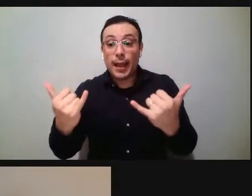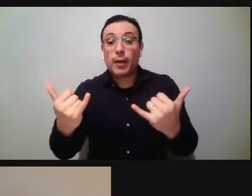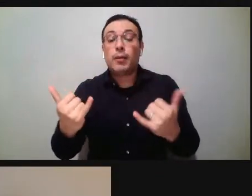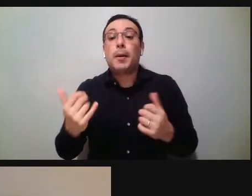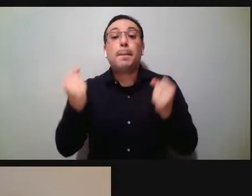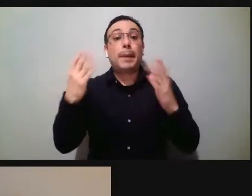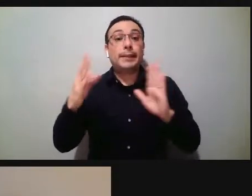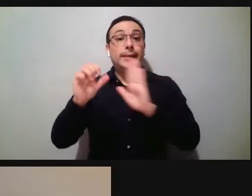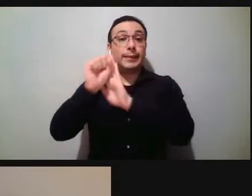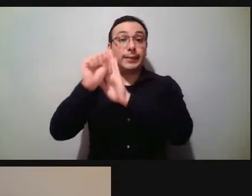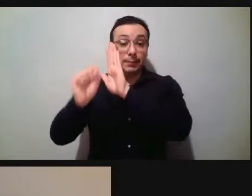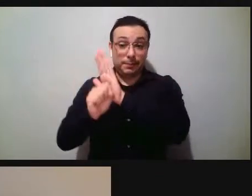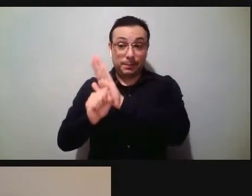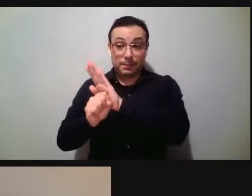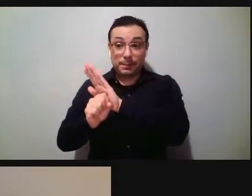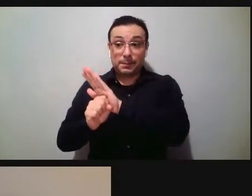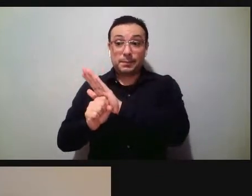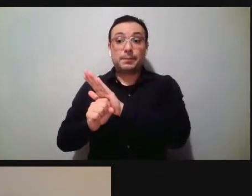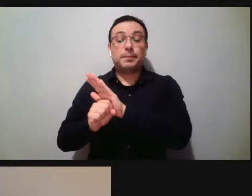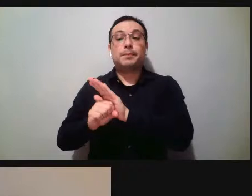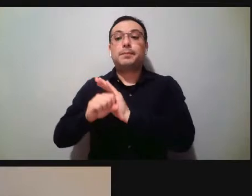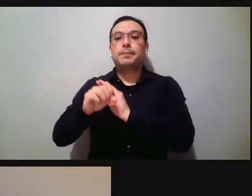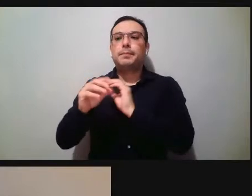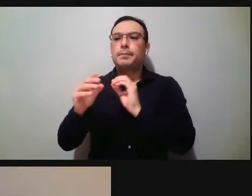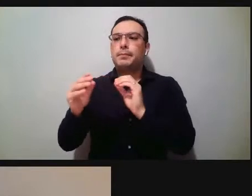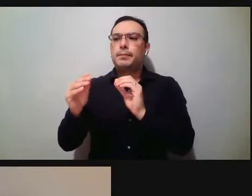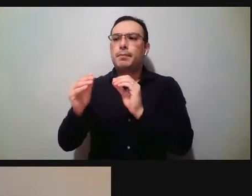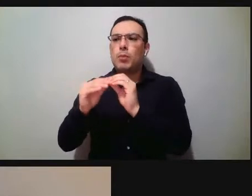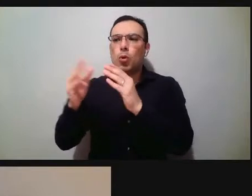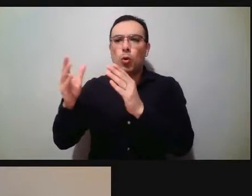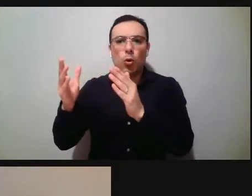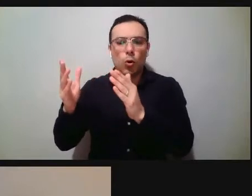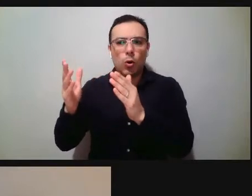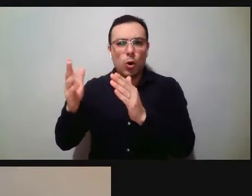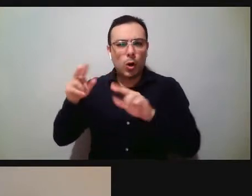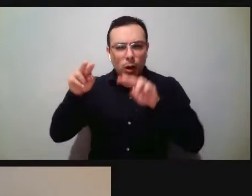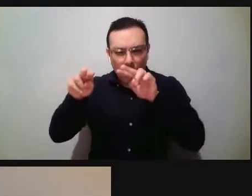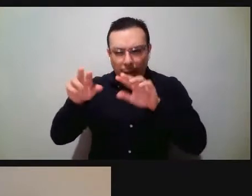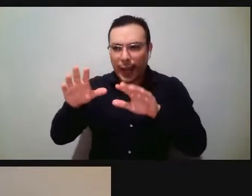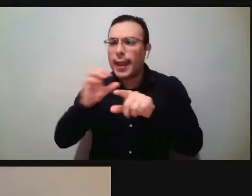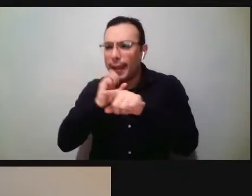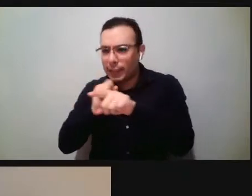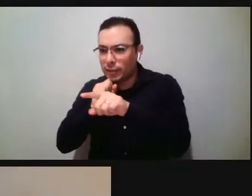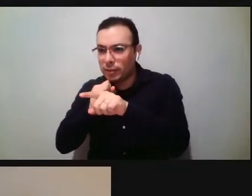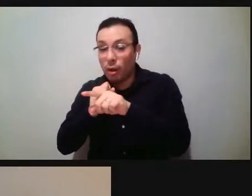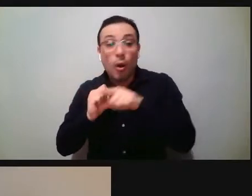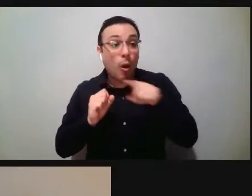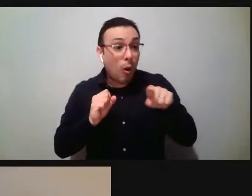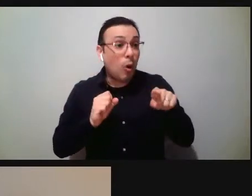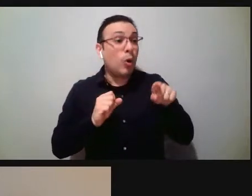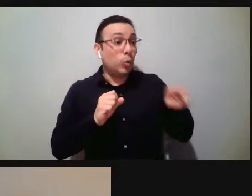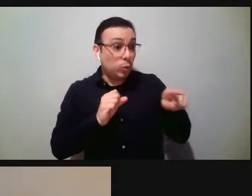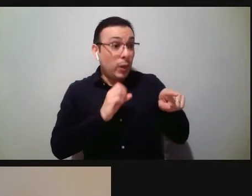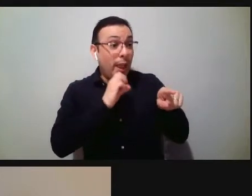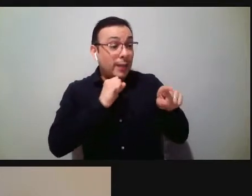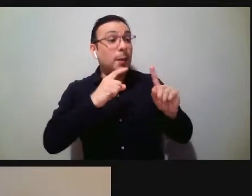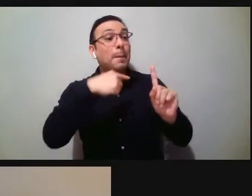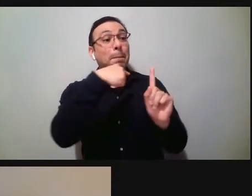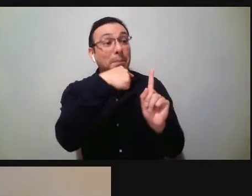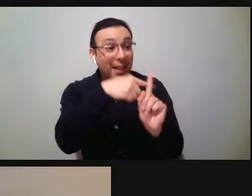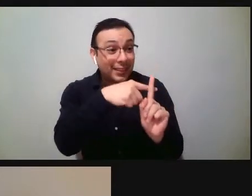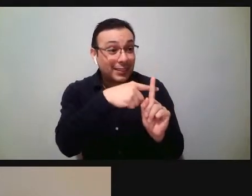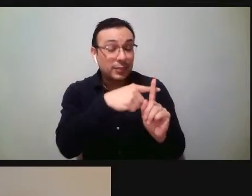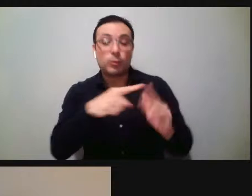up more where, they're looking at age, but they're also looking at a lot of these comorbidities. So in my state, for instance, I'm